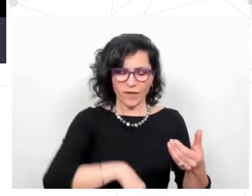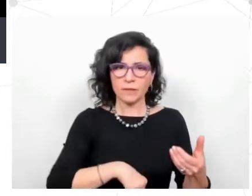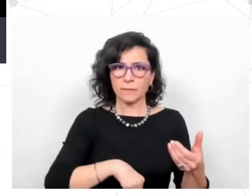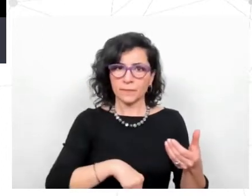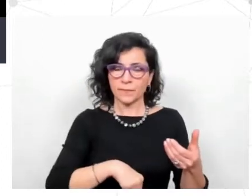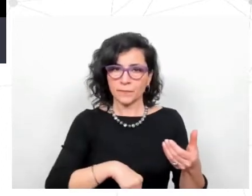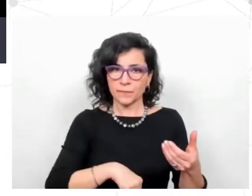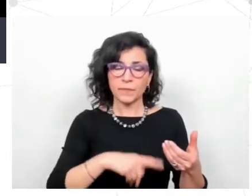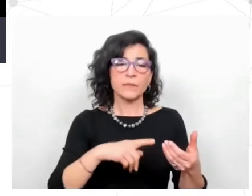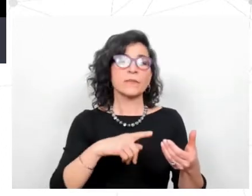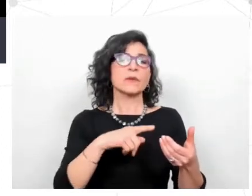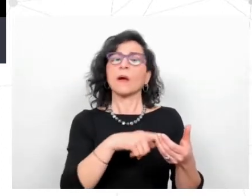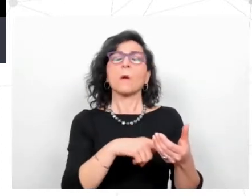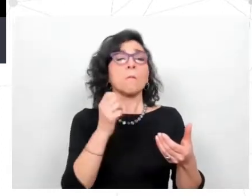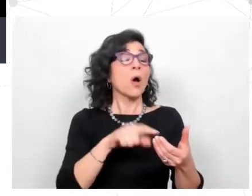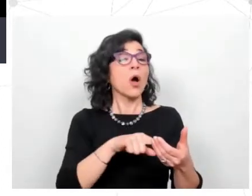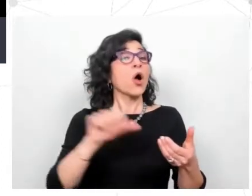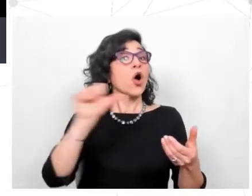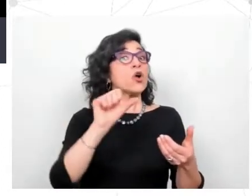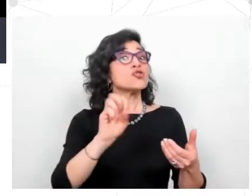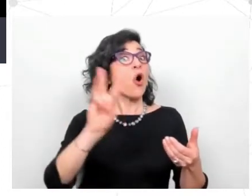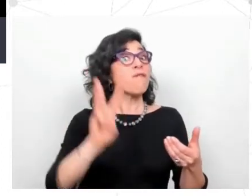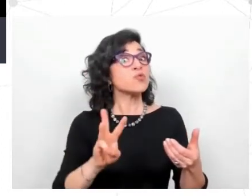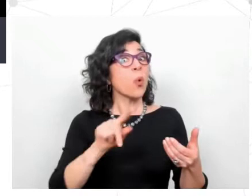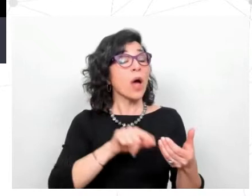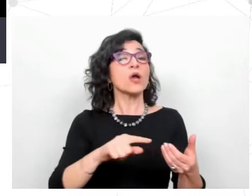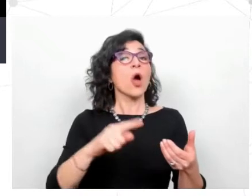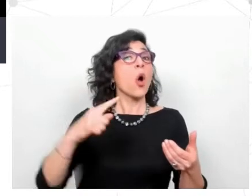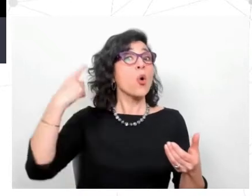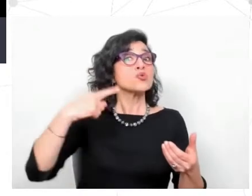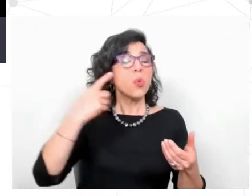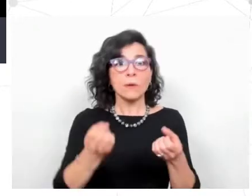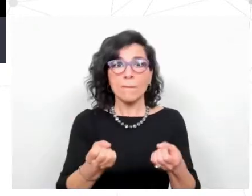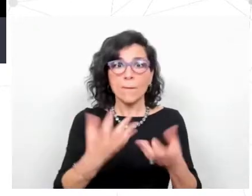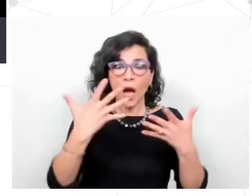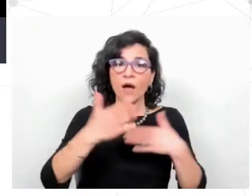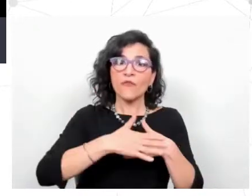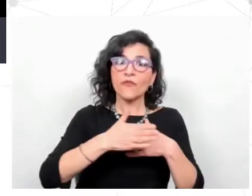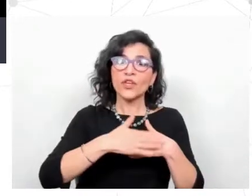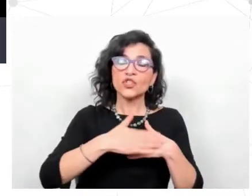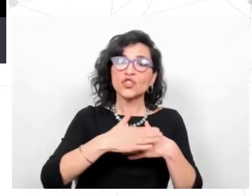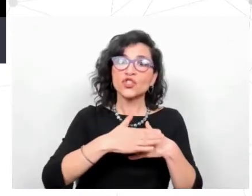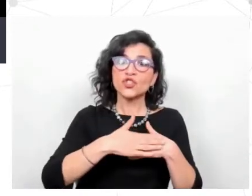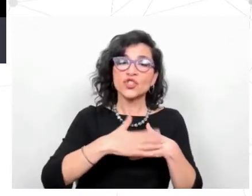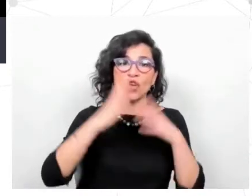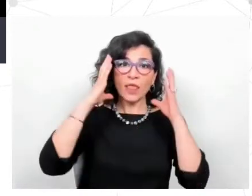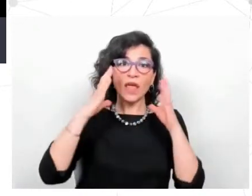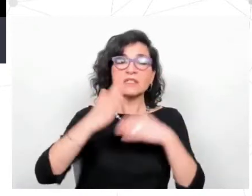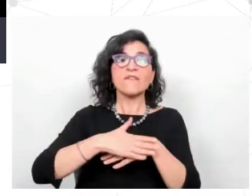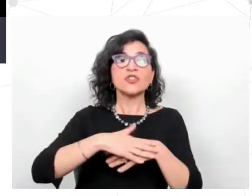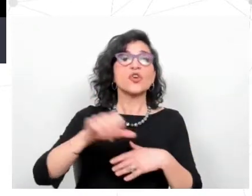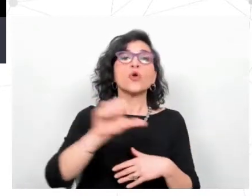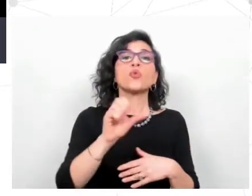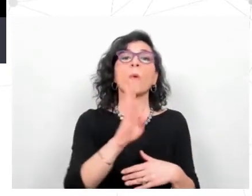headphones, an iPhone, and then behind the scenes, we use map data to call out roads, intersections, places of interest, and so